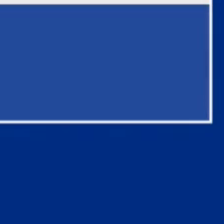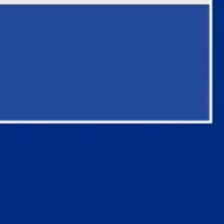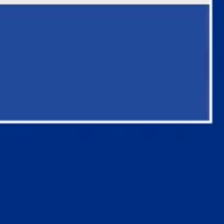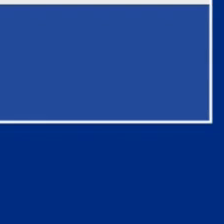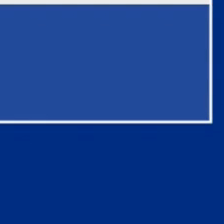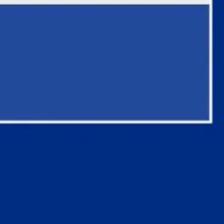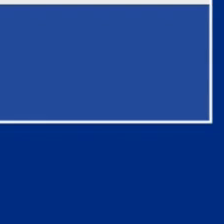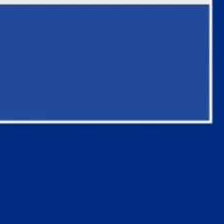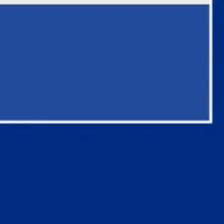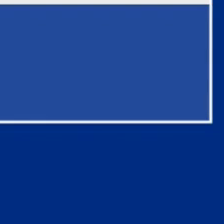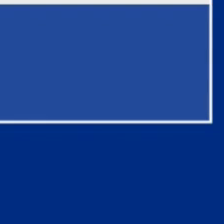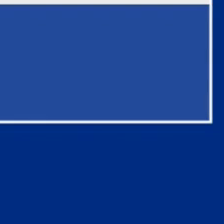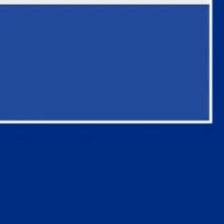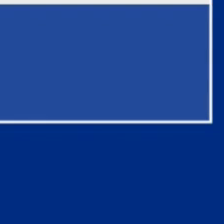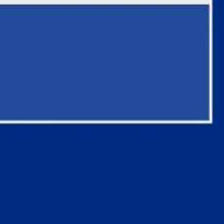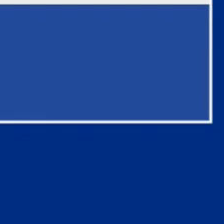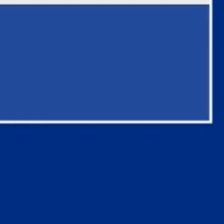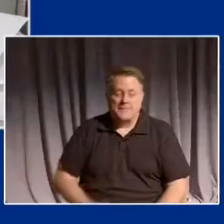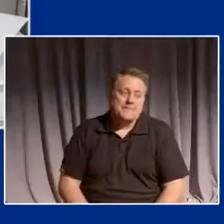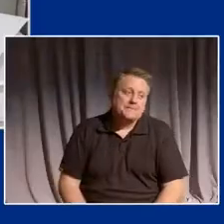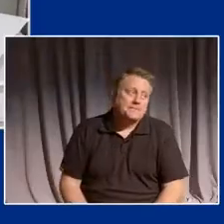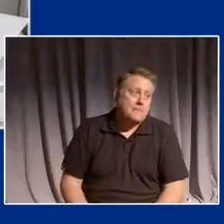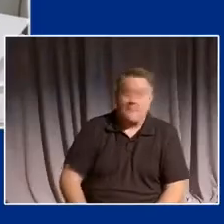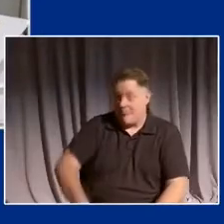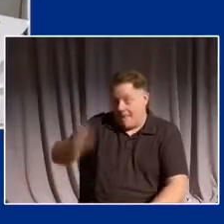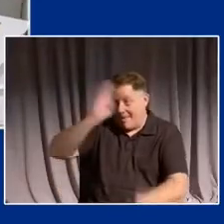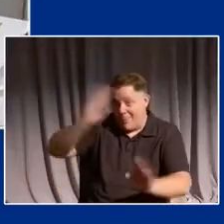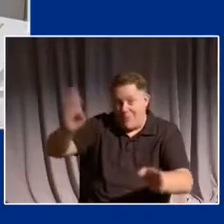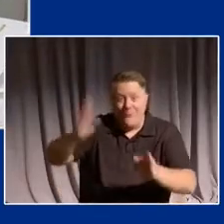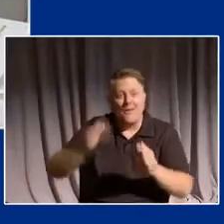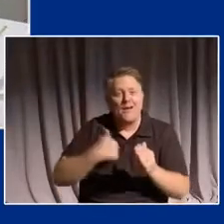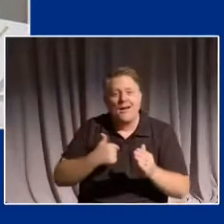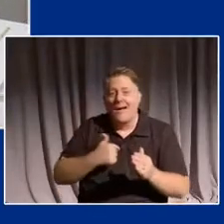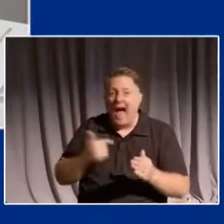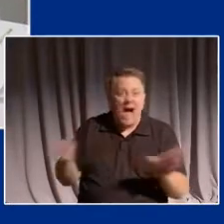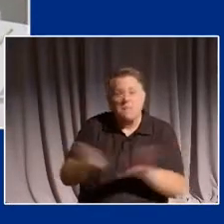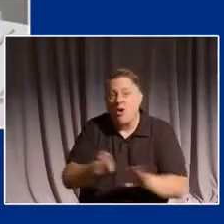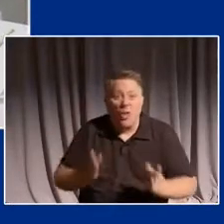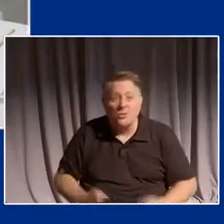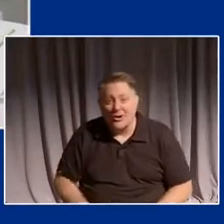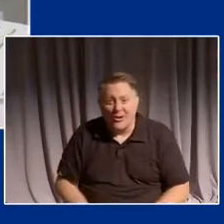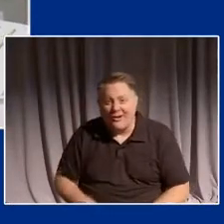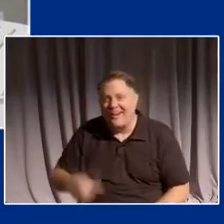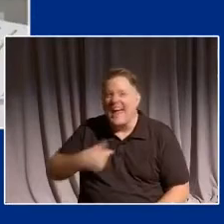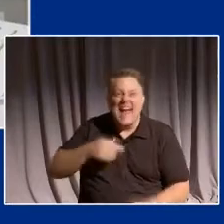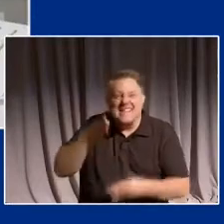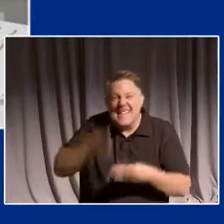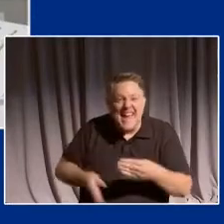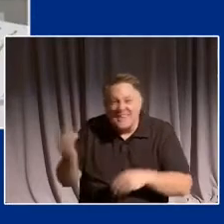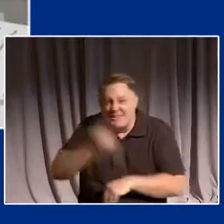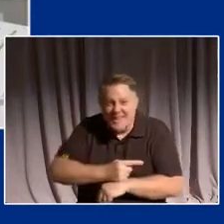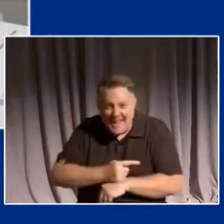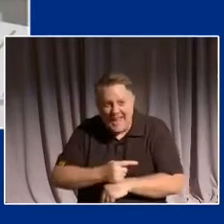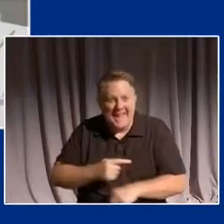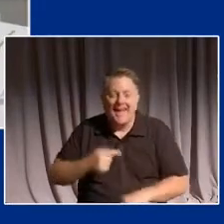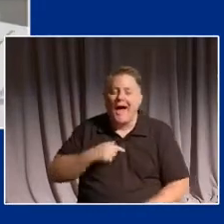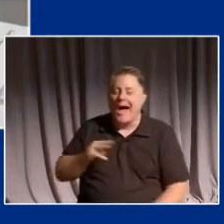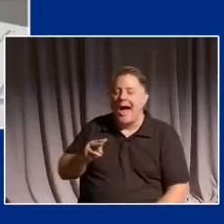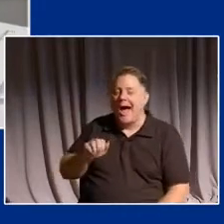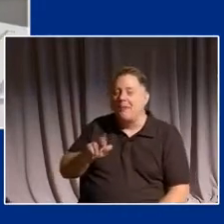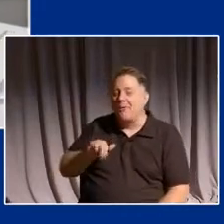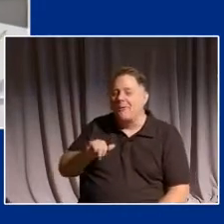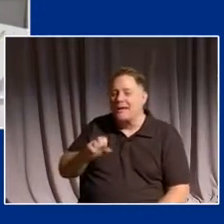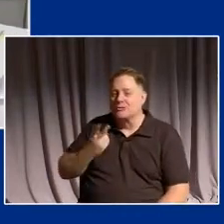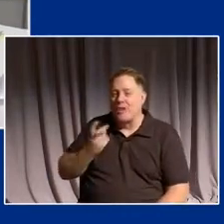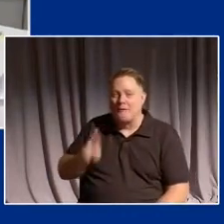to all of us. Hi, I'm your closer, It's the end of the day. I'm Maria